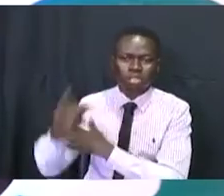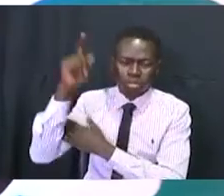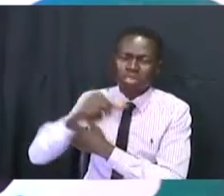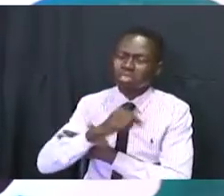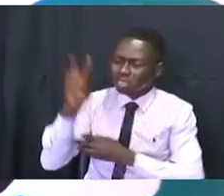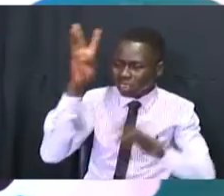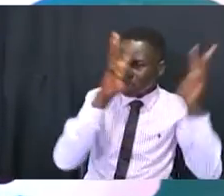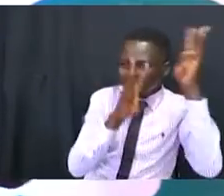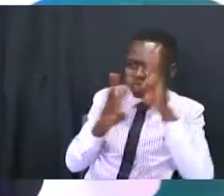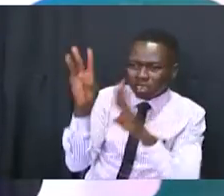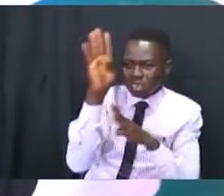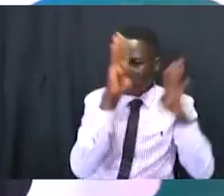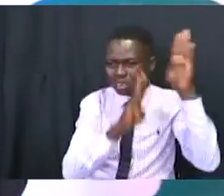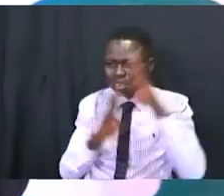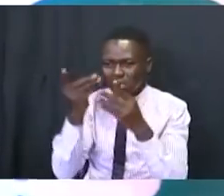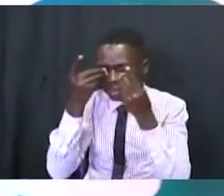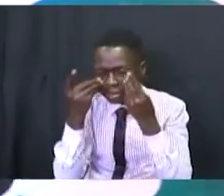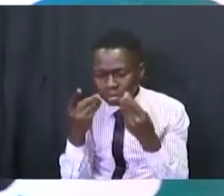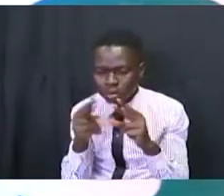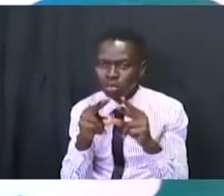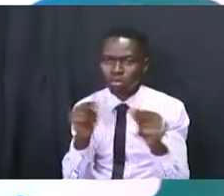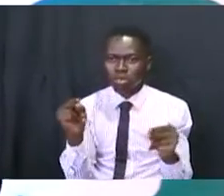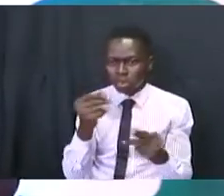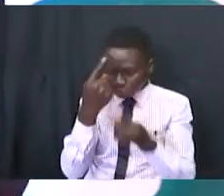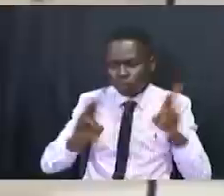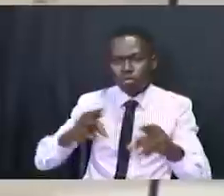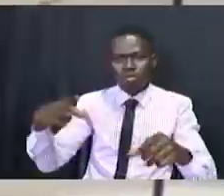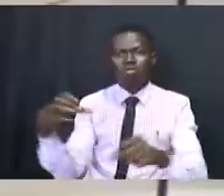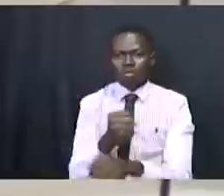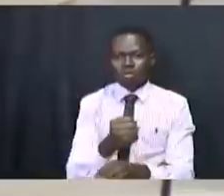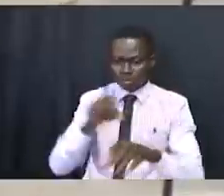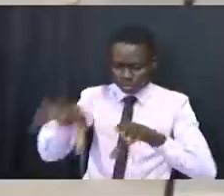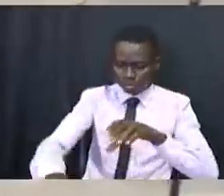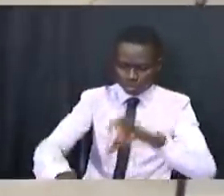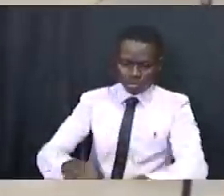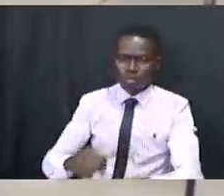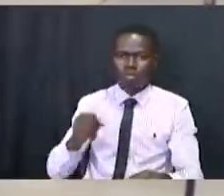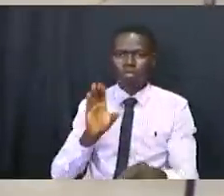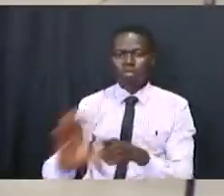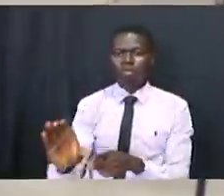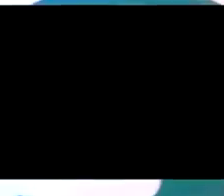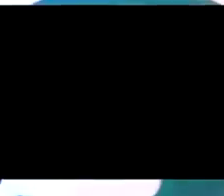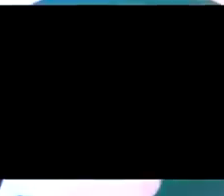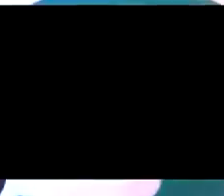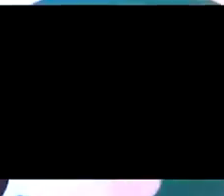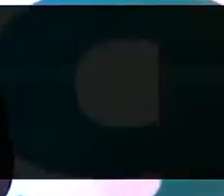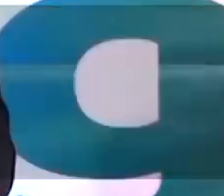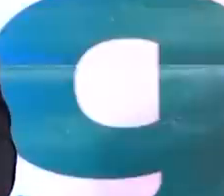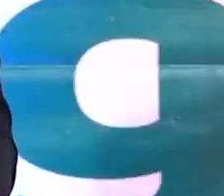Don't be threatened because of the prosperity of the wicked. Don't do that, but trust in him. He will do this.